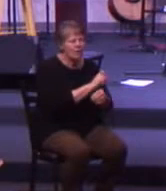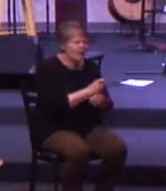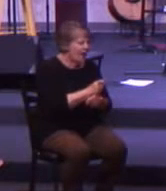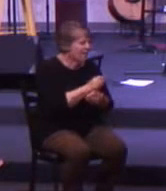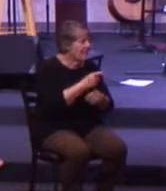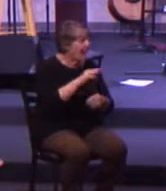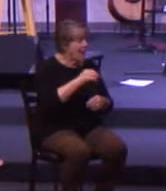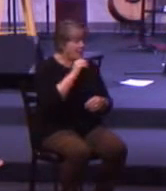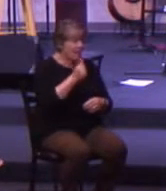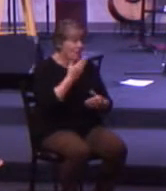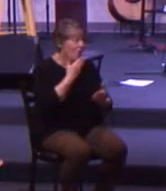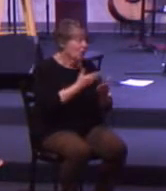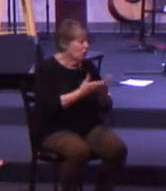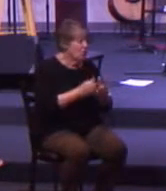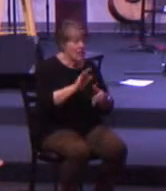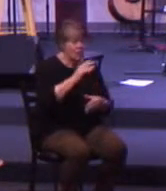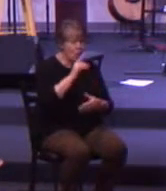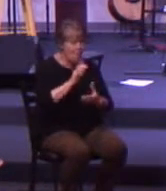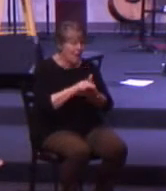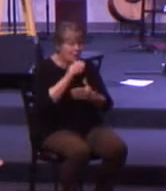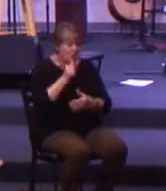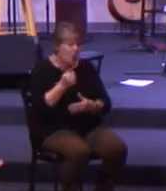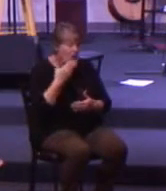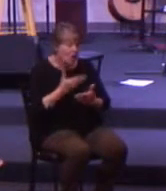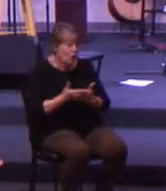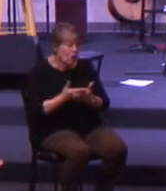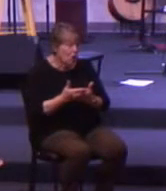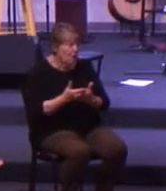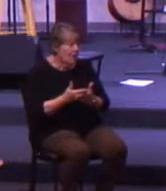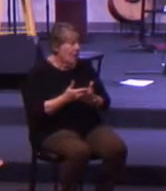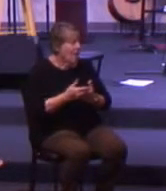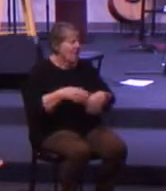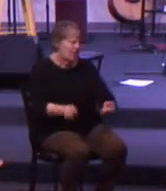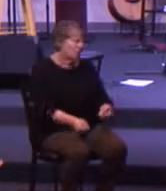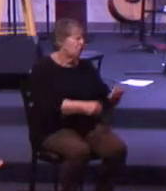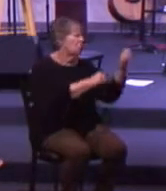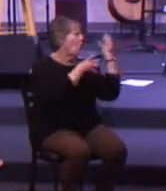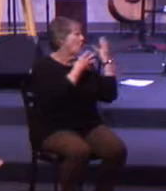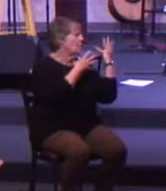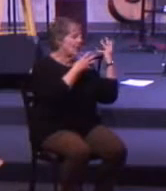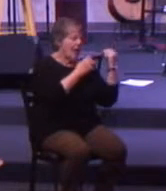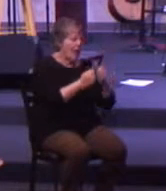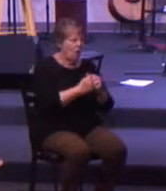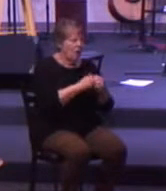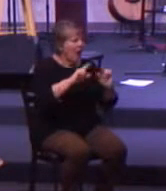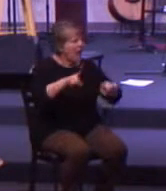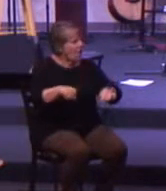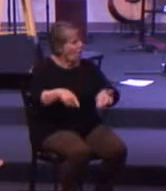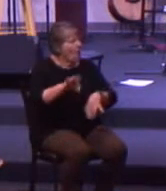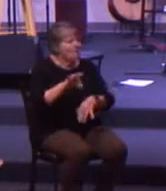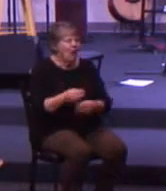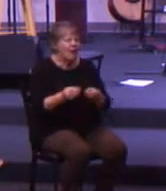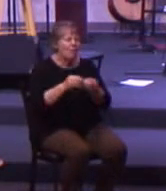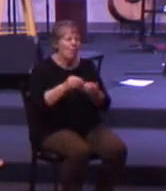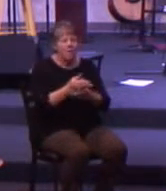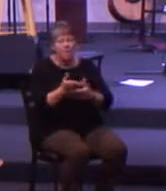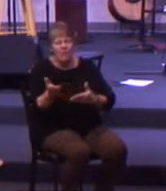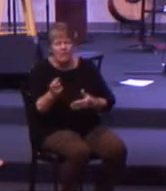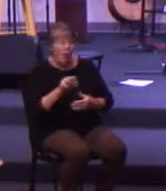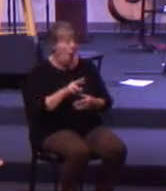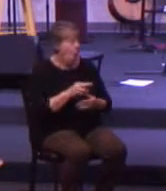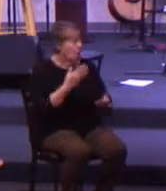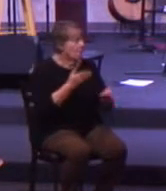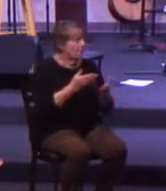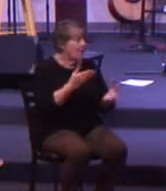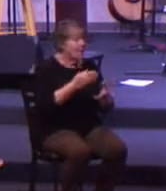in your marriage, or if it's not good, then the problem is just get rid of that and go find more of this. Or maybe the promise of sex obviously